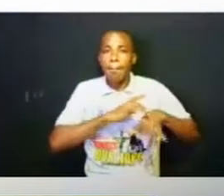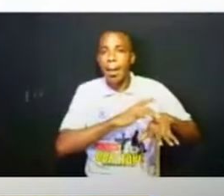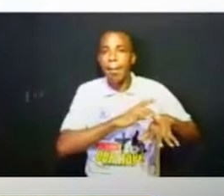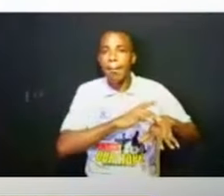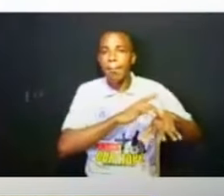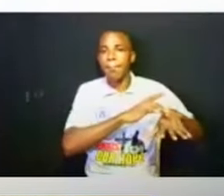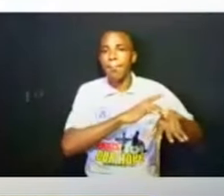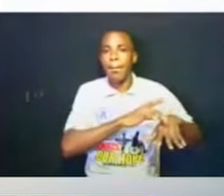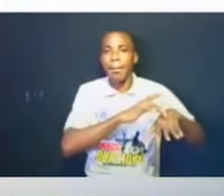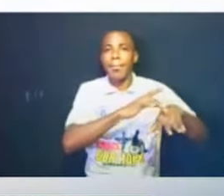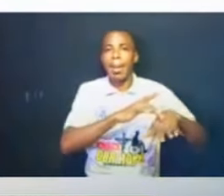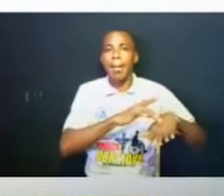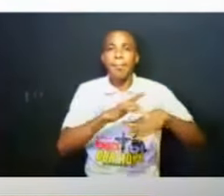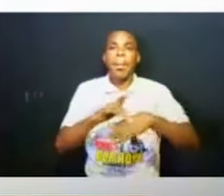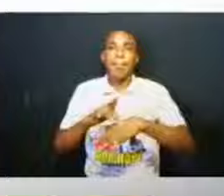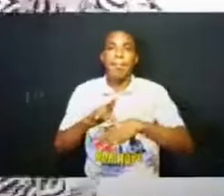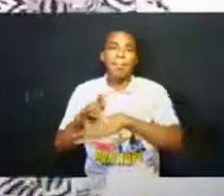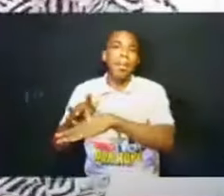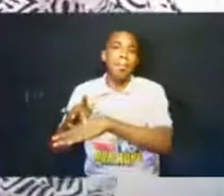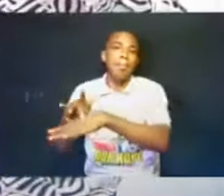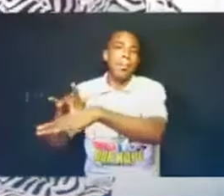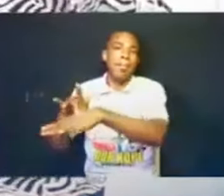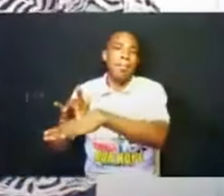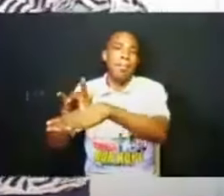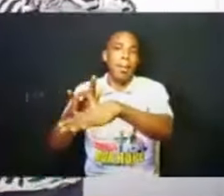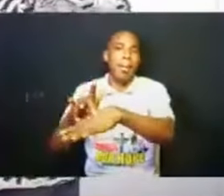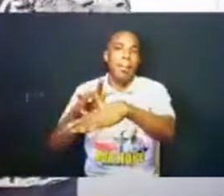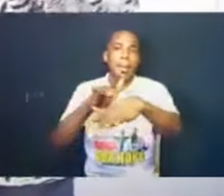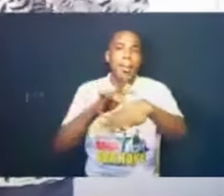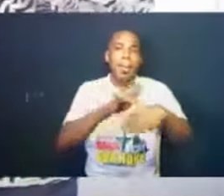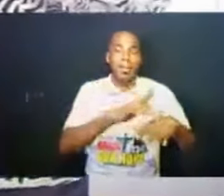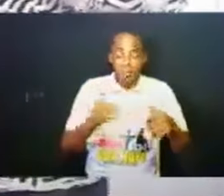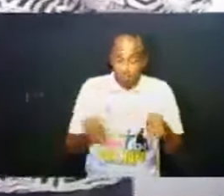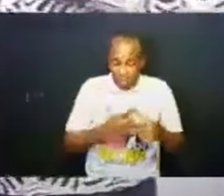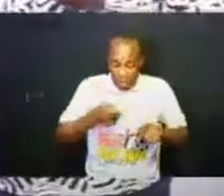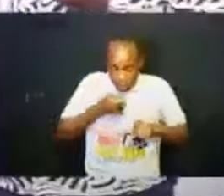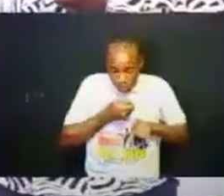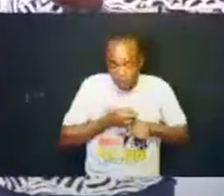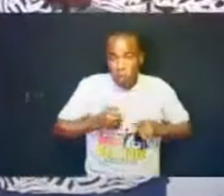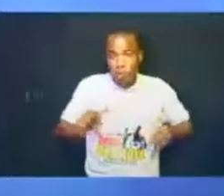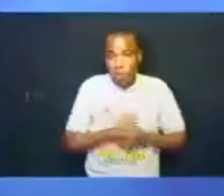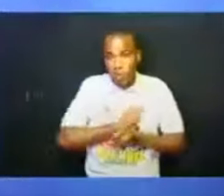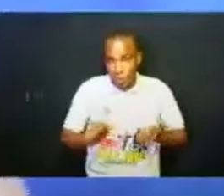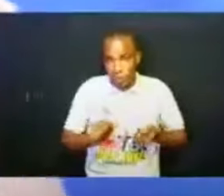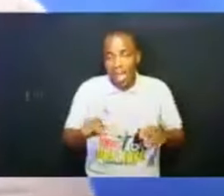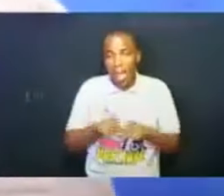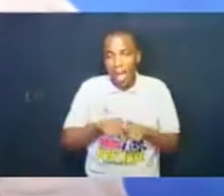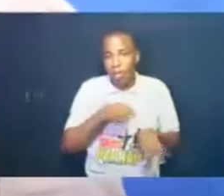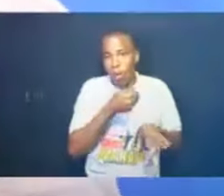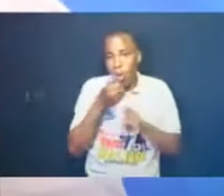As a carrier of bitterness. It is destroying her. But as she moves